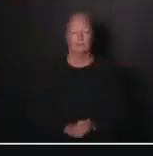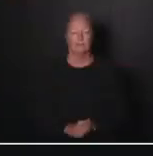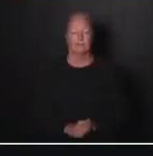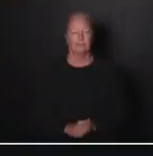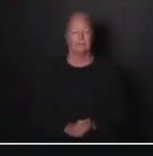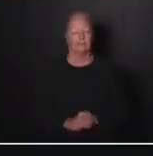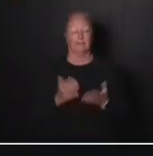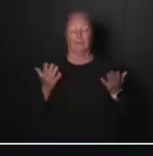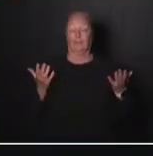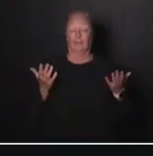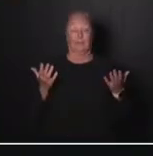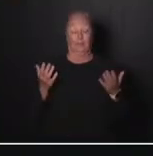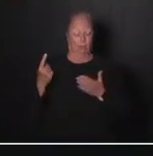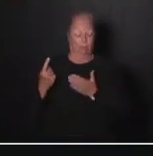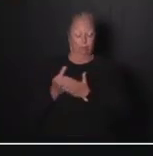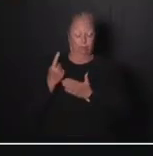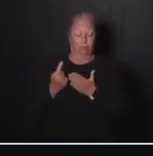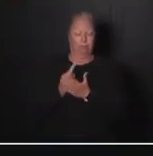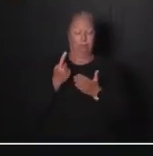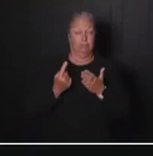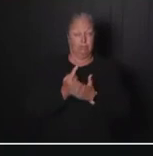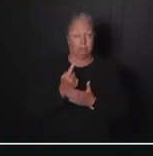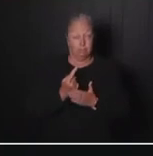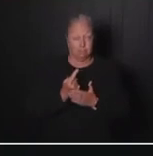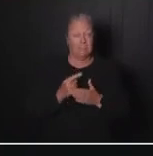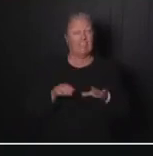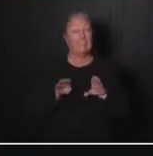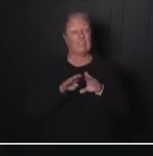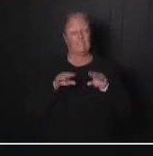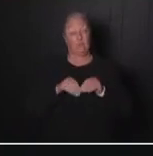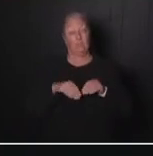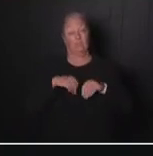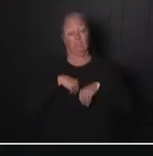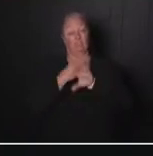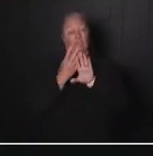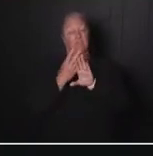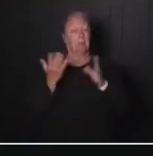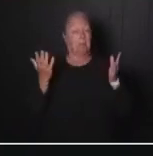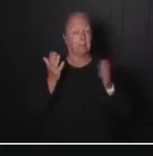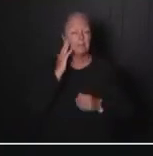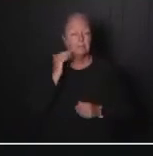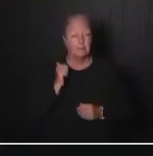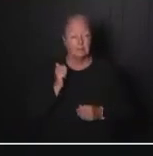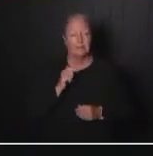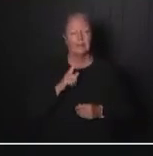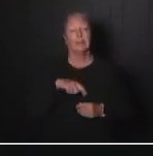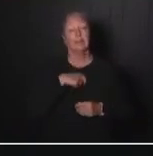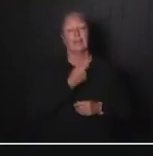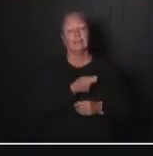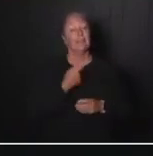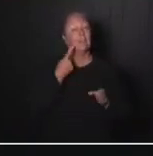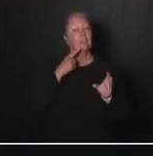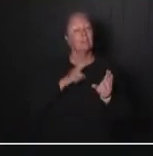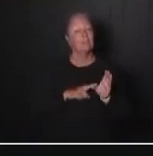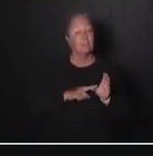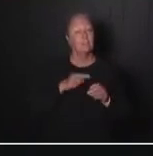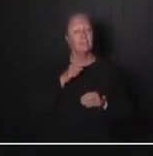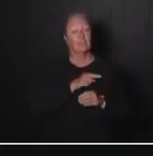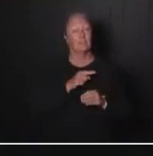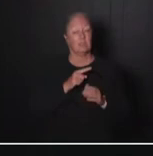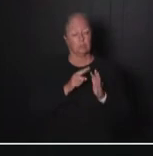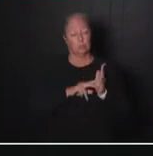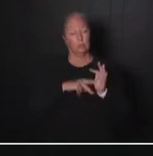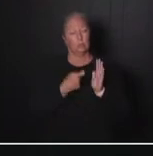It's been jam-packed, even in this virtual reality that we are living in. Next up, a performer who last year went from being a